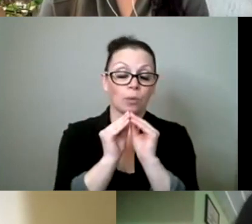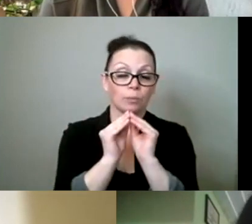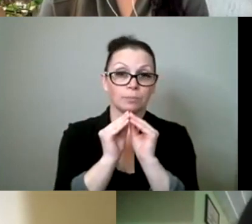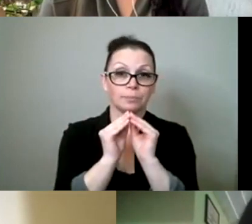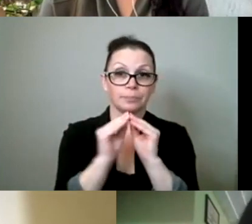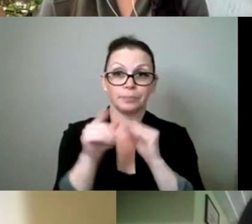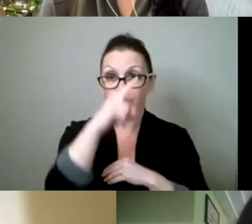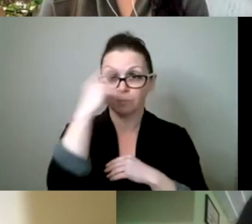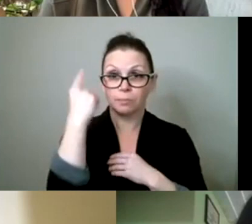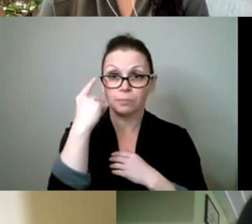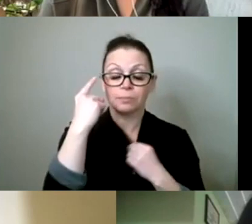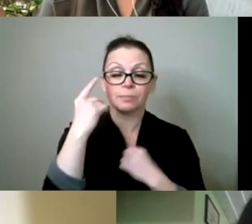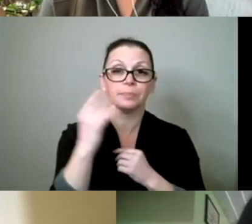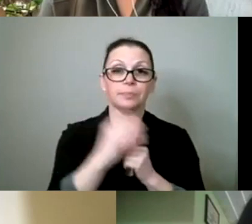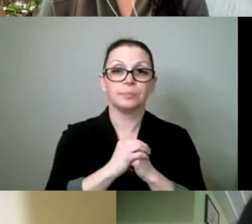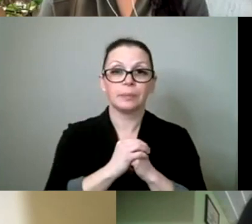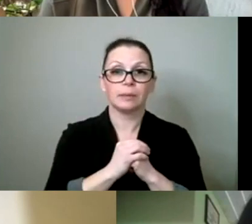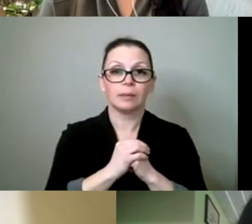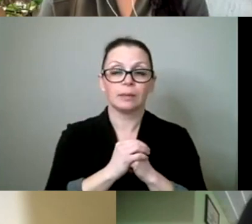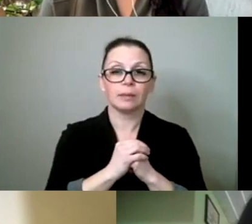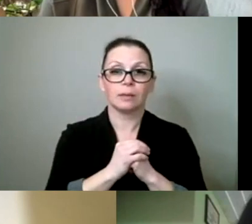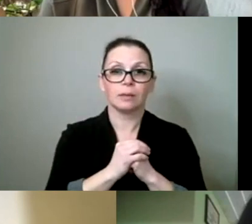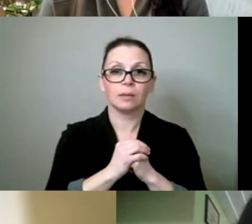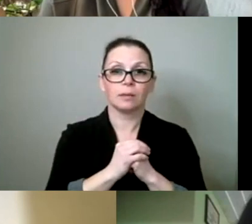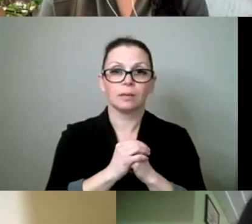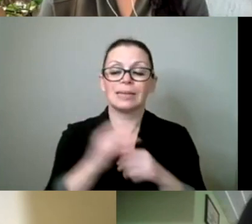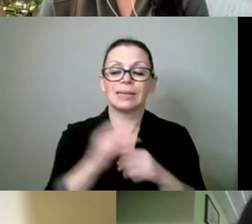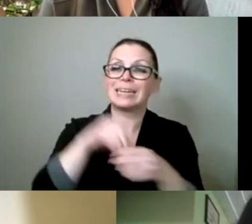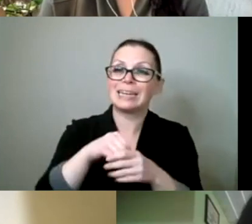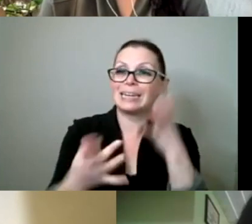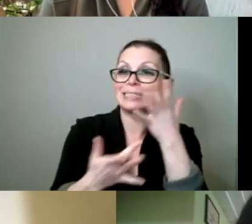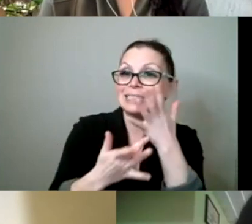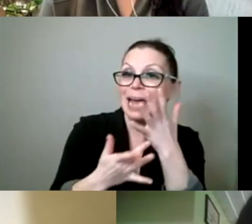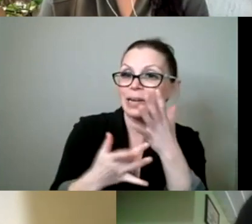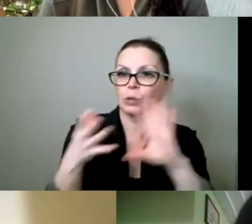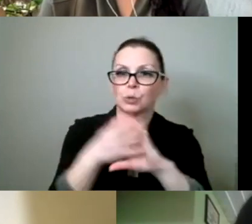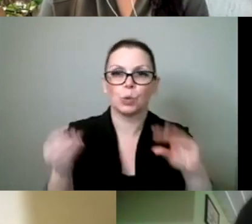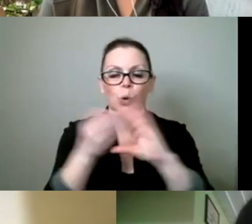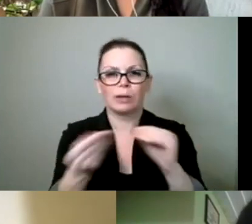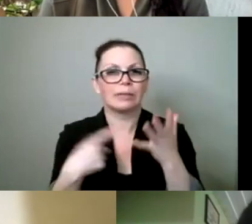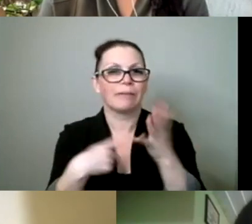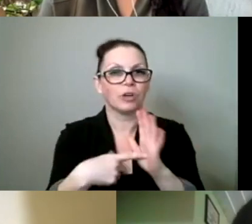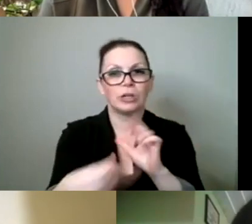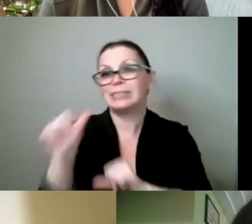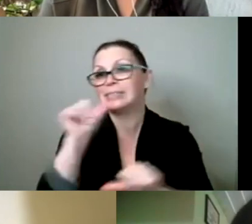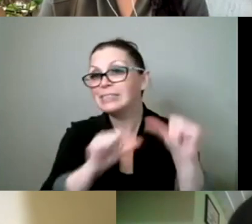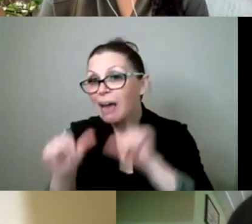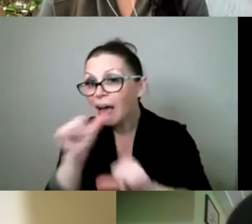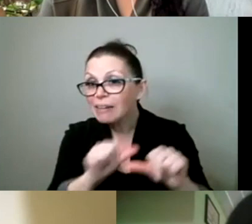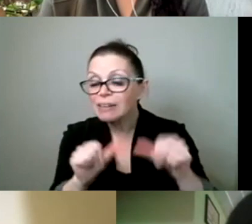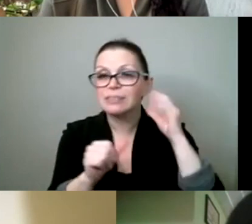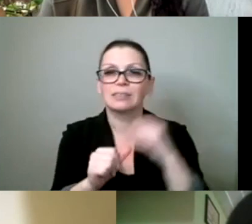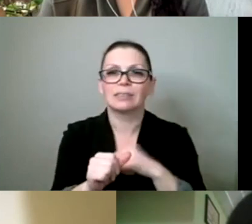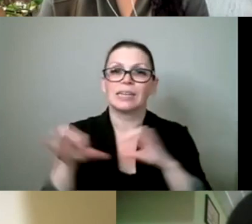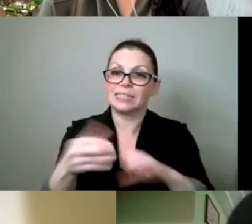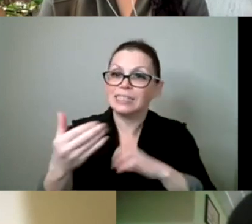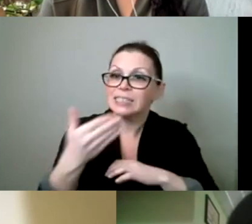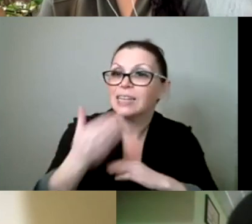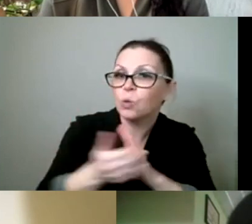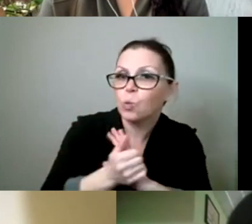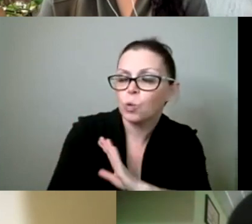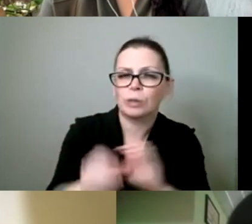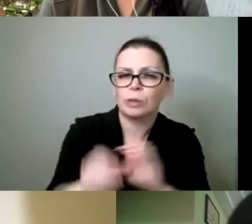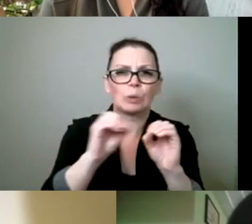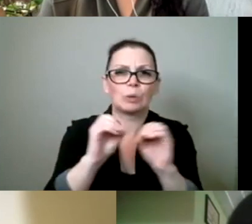Black and tech stories, like tech, science that is done well, no tropes like